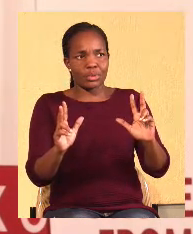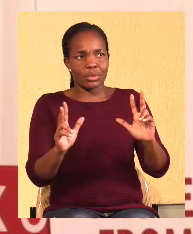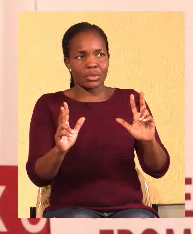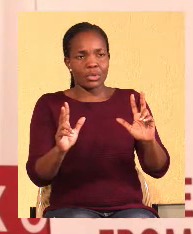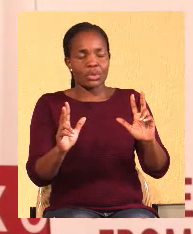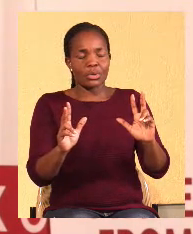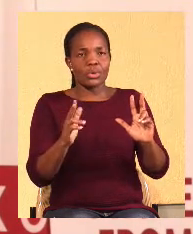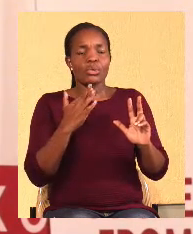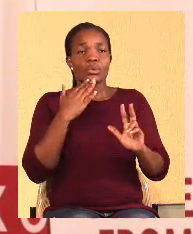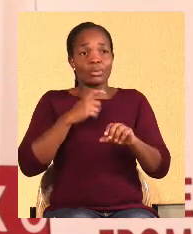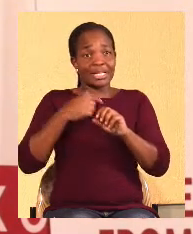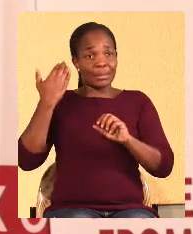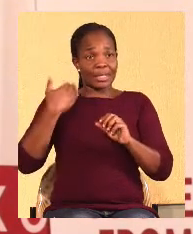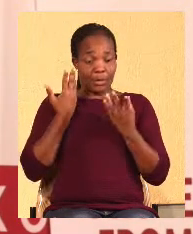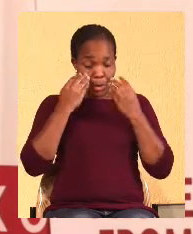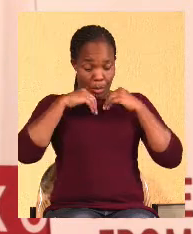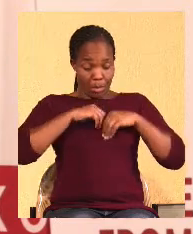with